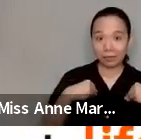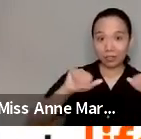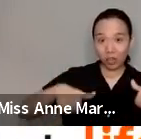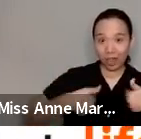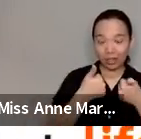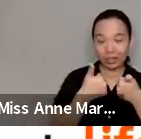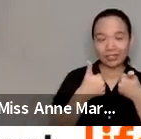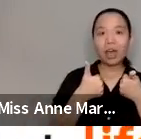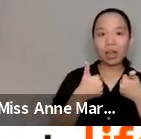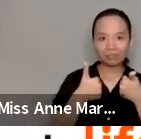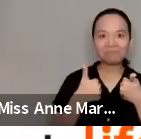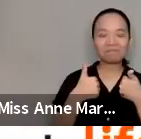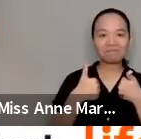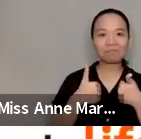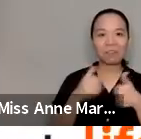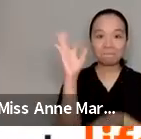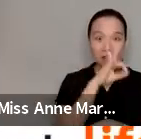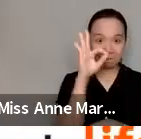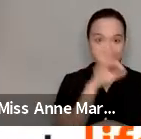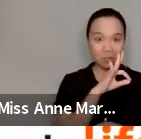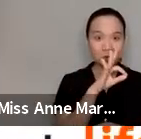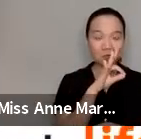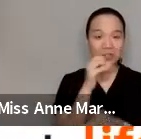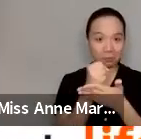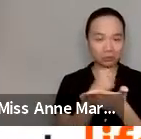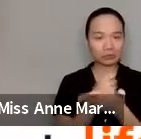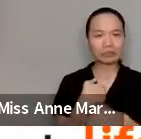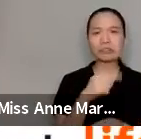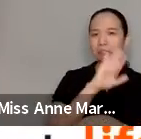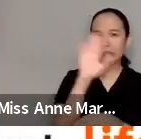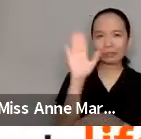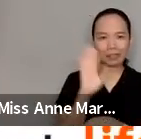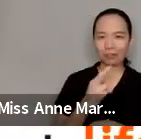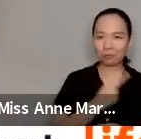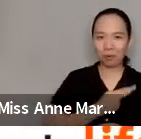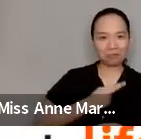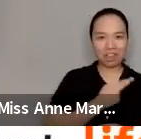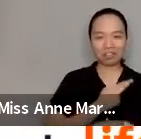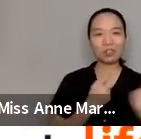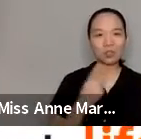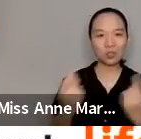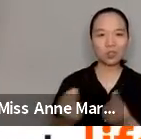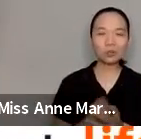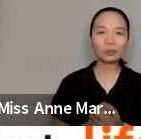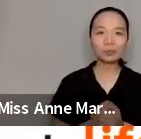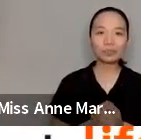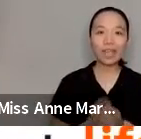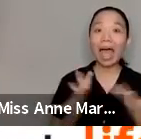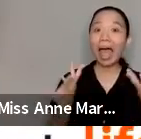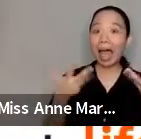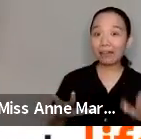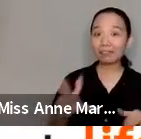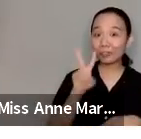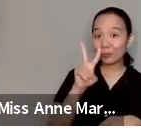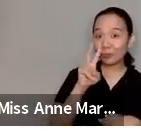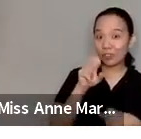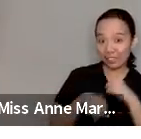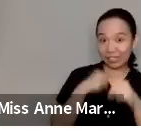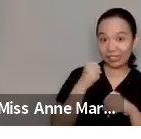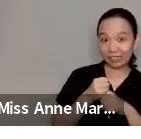handling Filipino, and it was something I never regretted doing. After 2